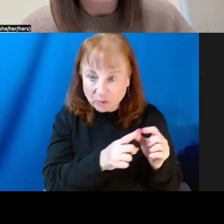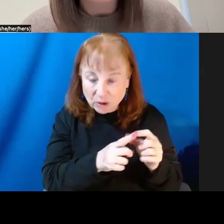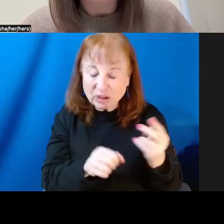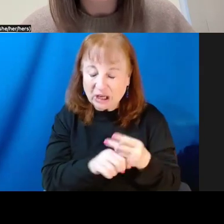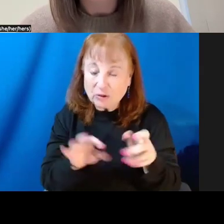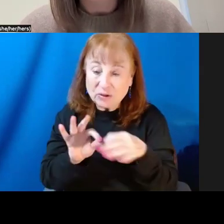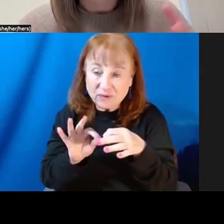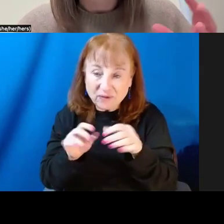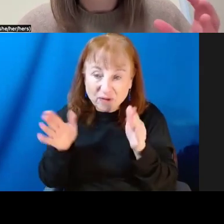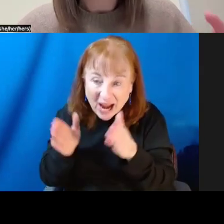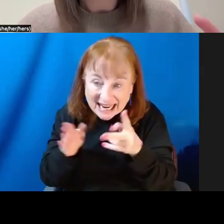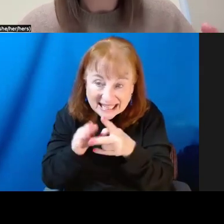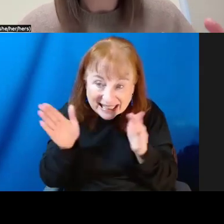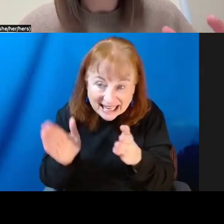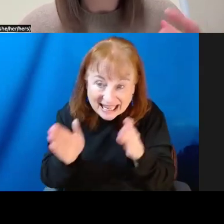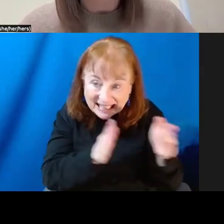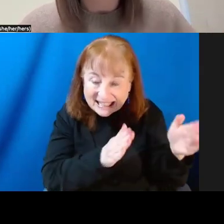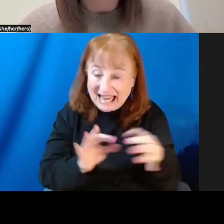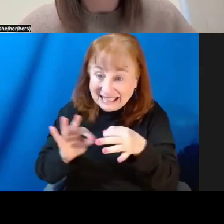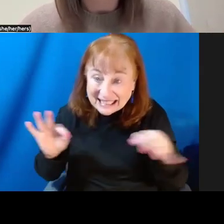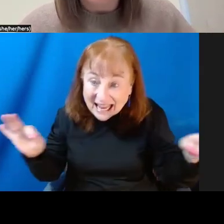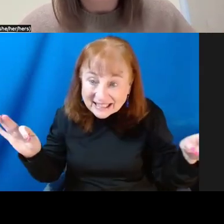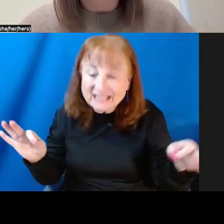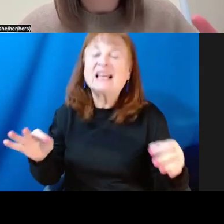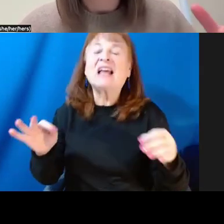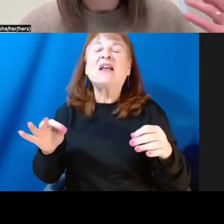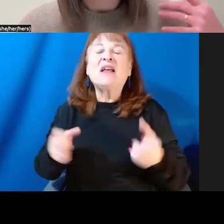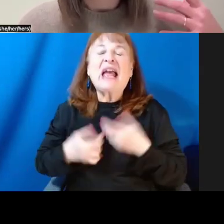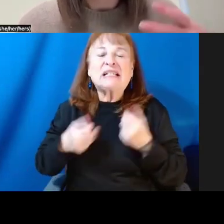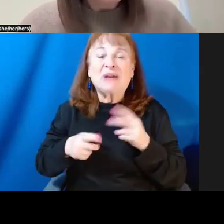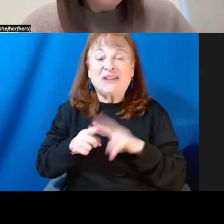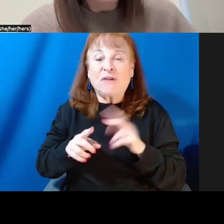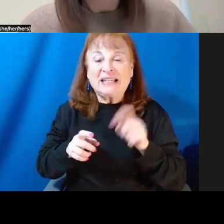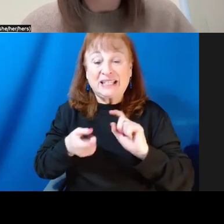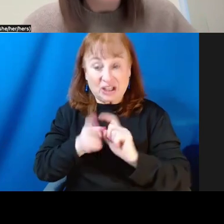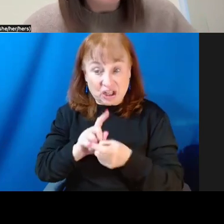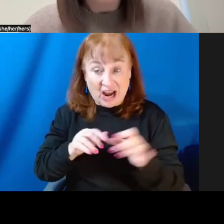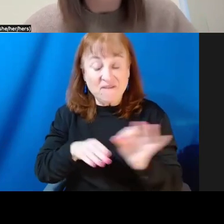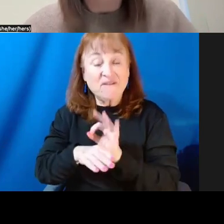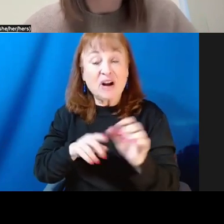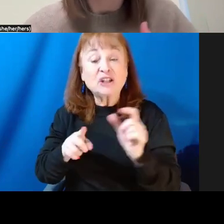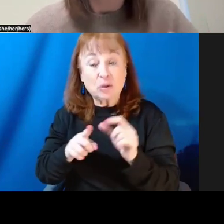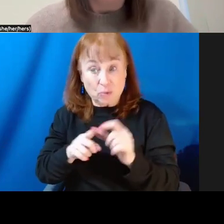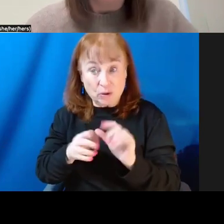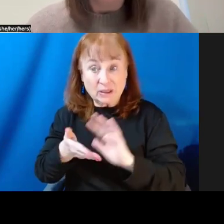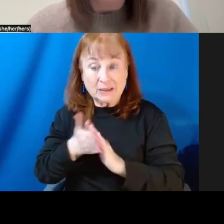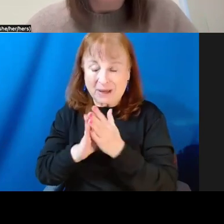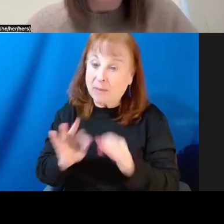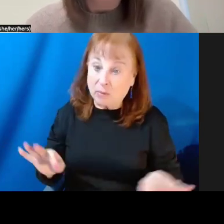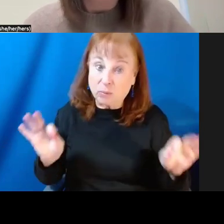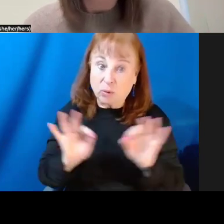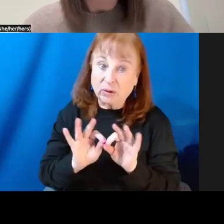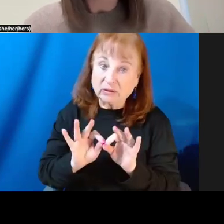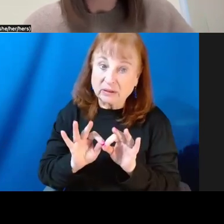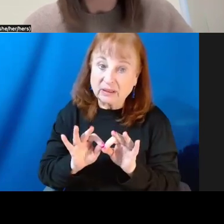and sentences, their expressive vocabulary needs change. Function words in particular become really important at that